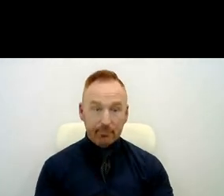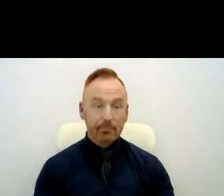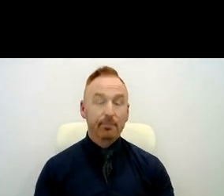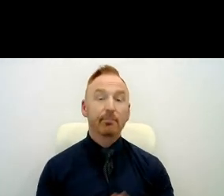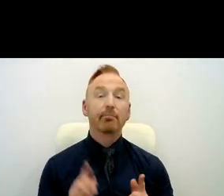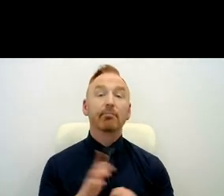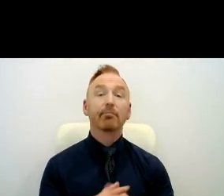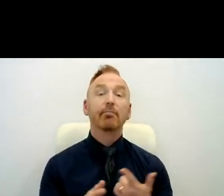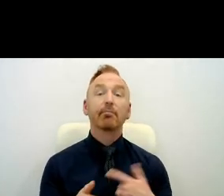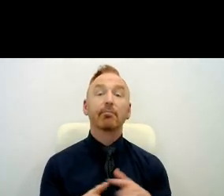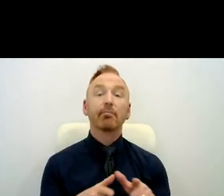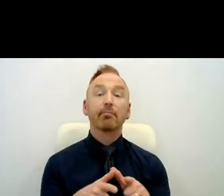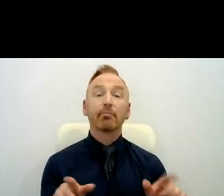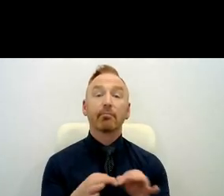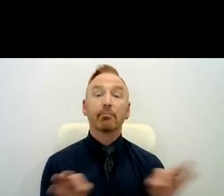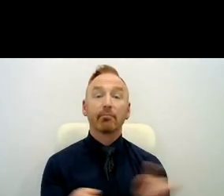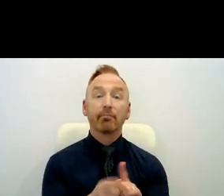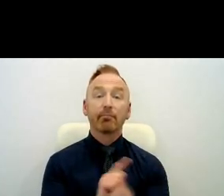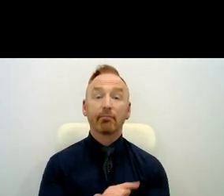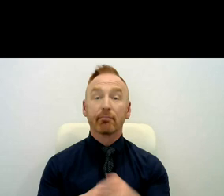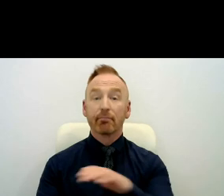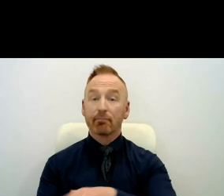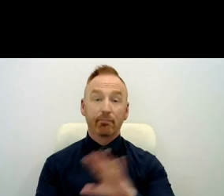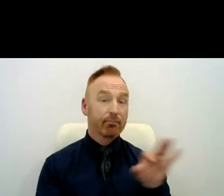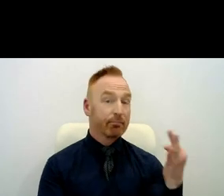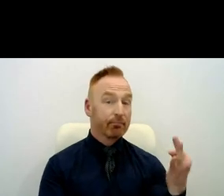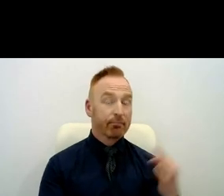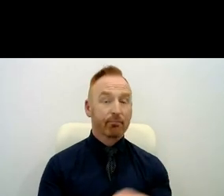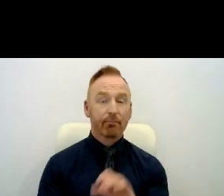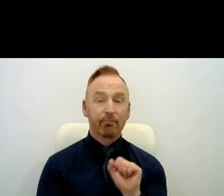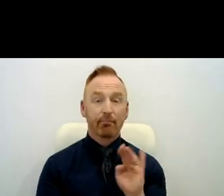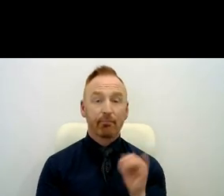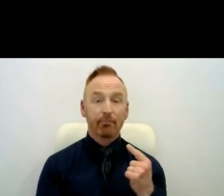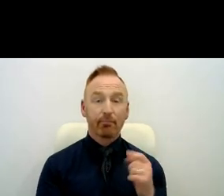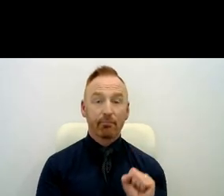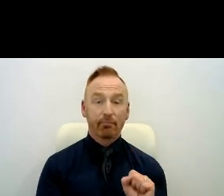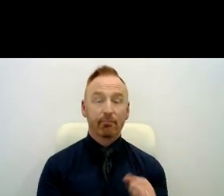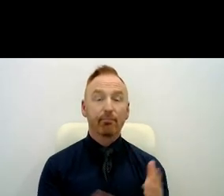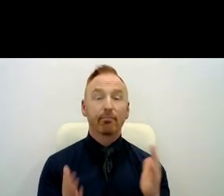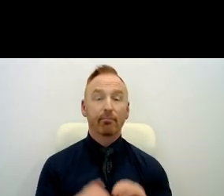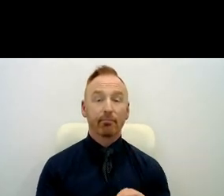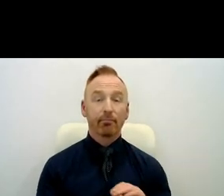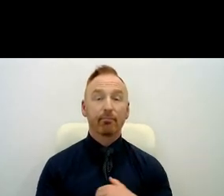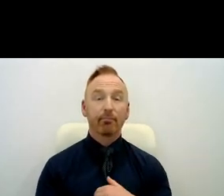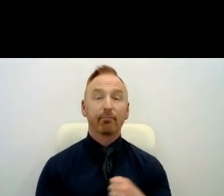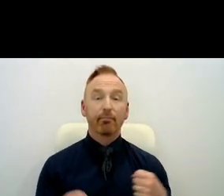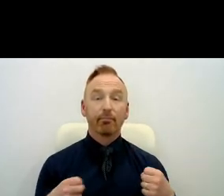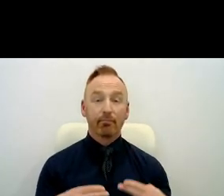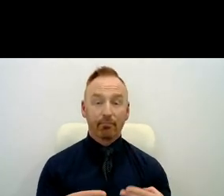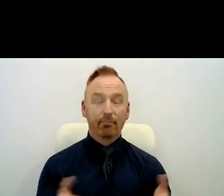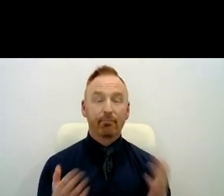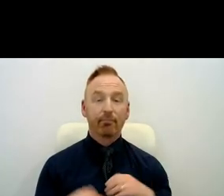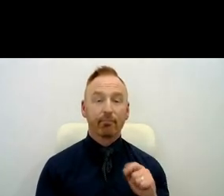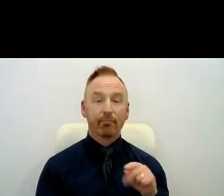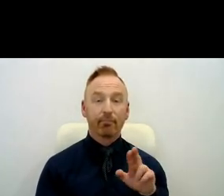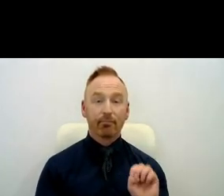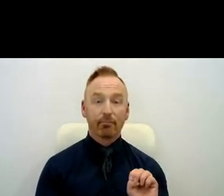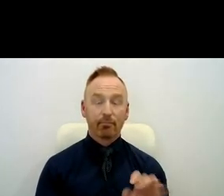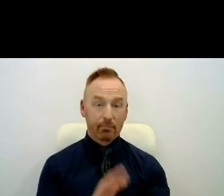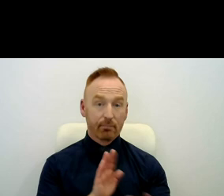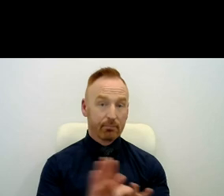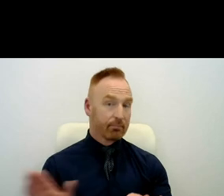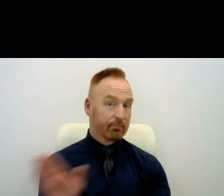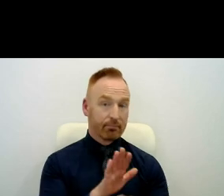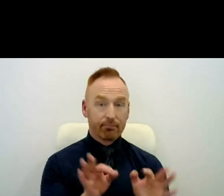To change the caption language from English to French, select Settings, then Captions, Subtitles, and choose